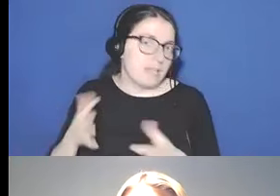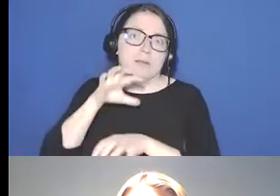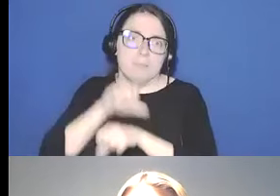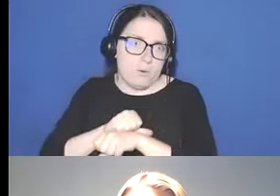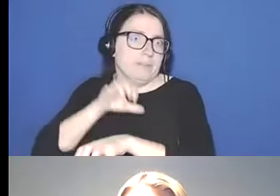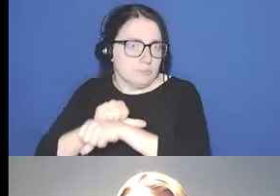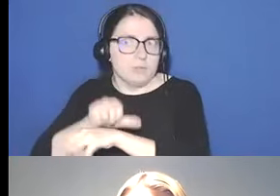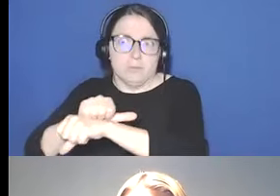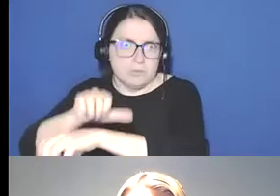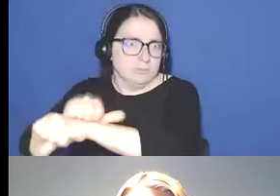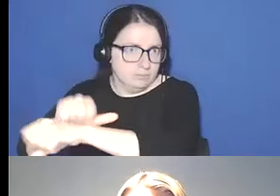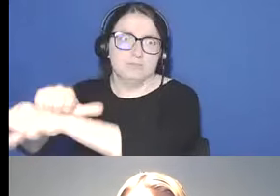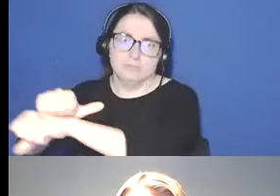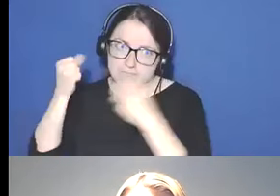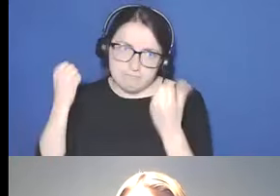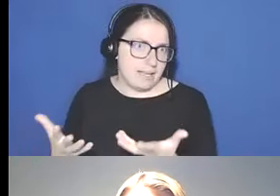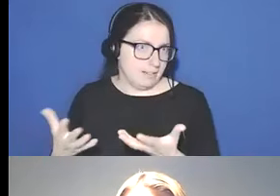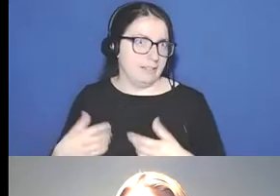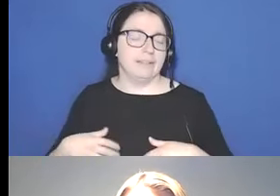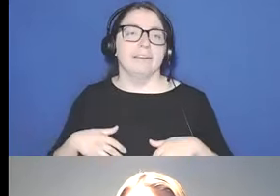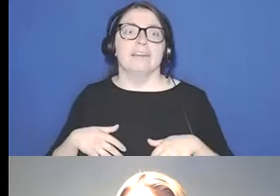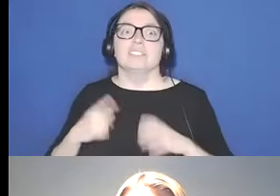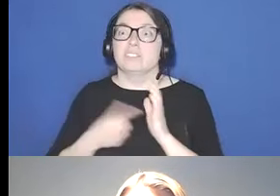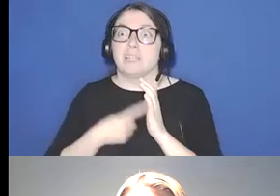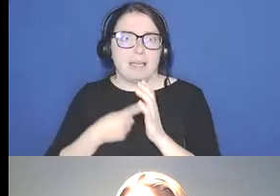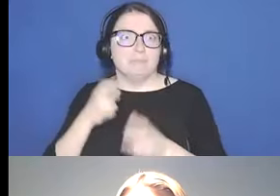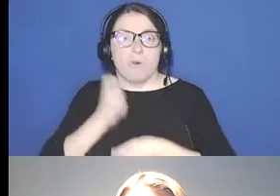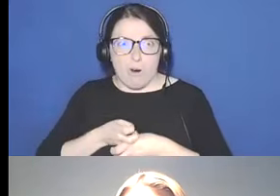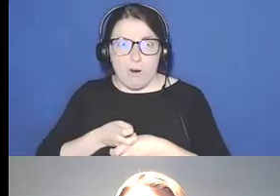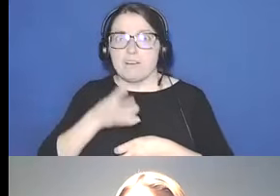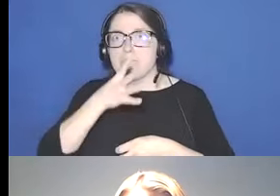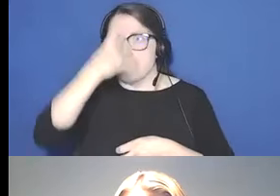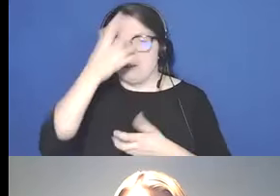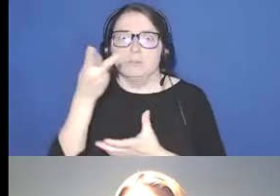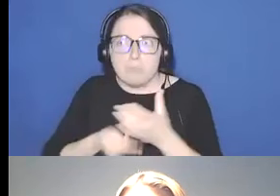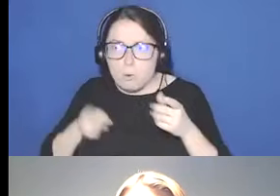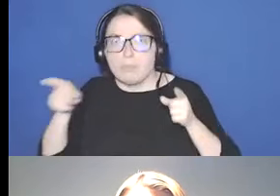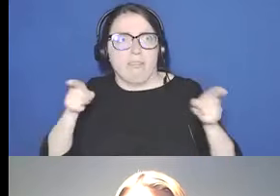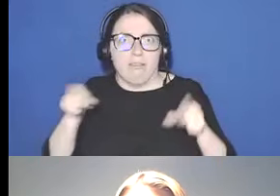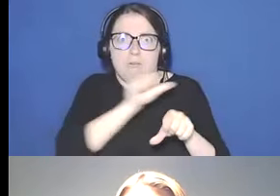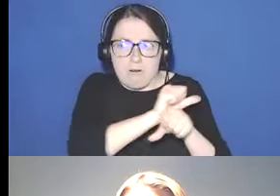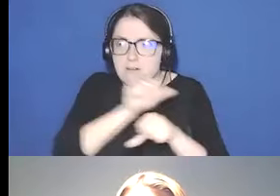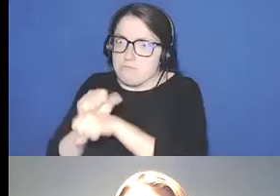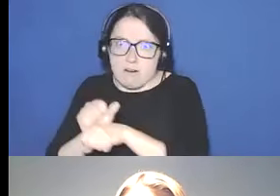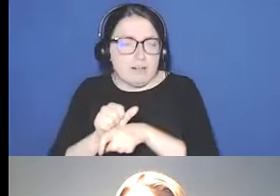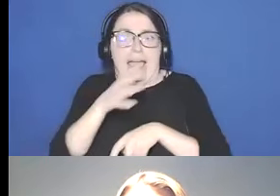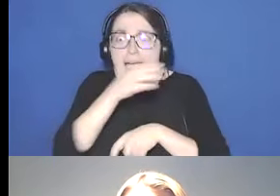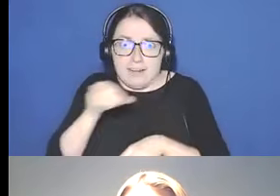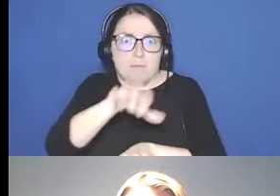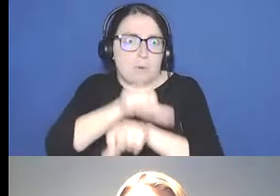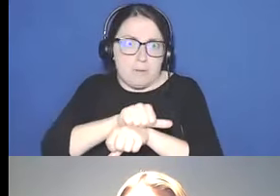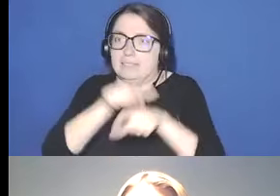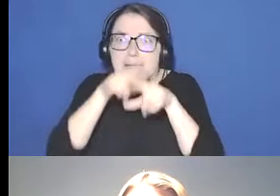to go to and stuff. Sometimes it's hard for you to be working and to also make sure that you take them to their